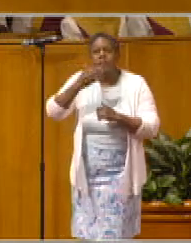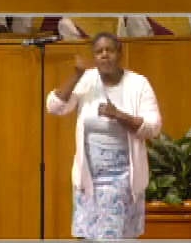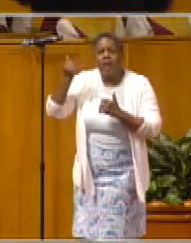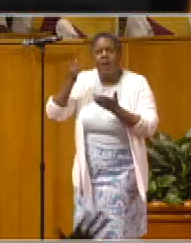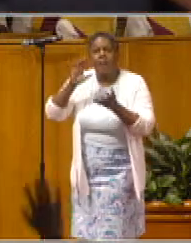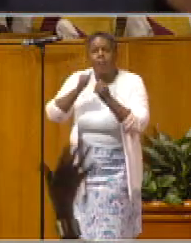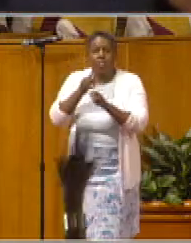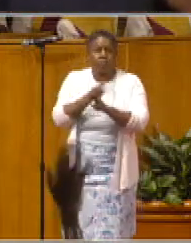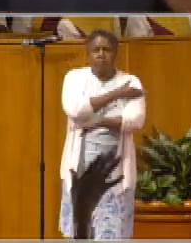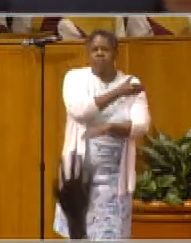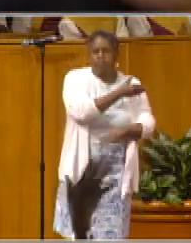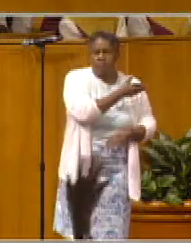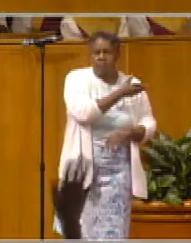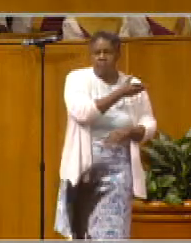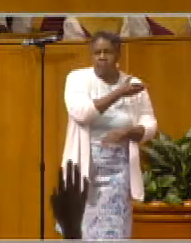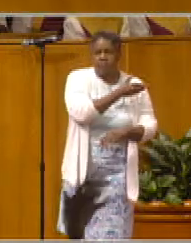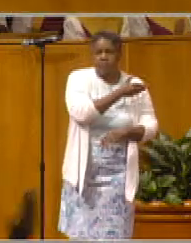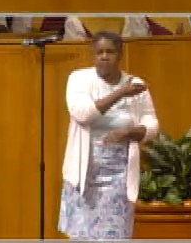than God's last.